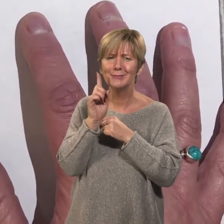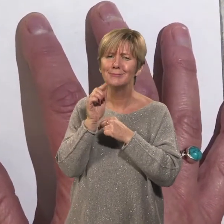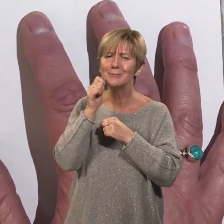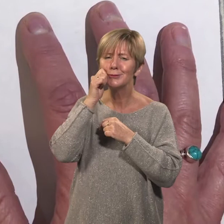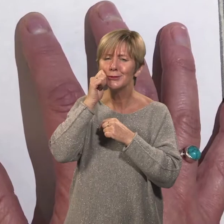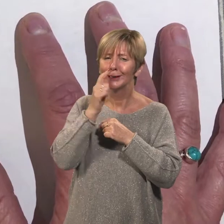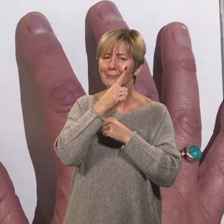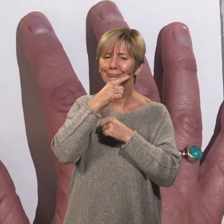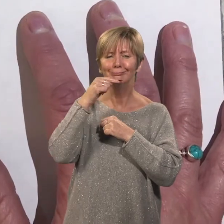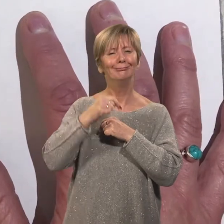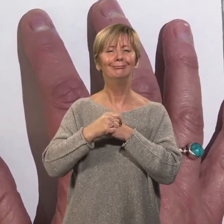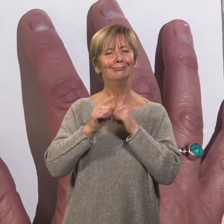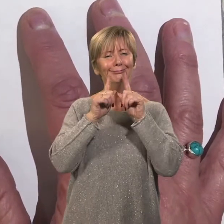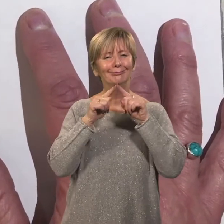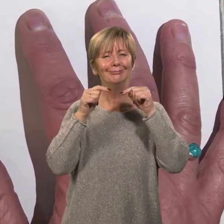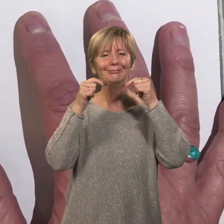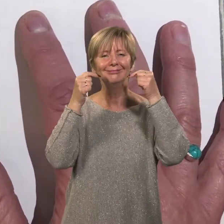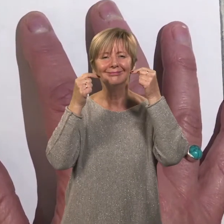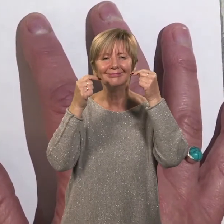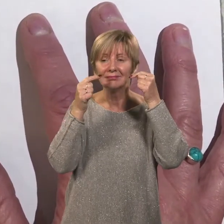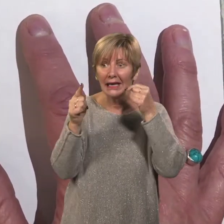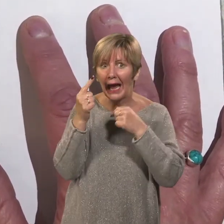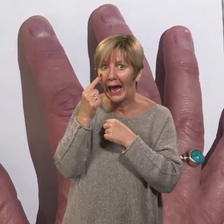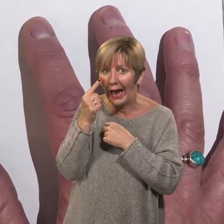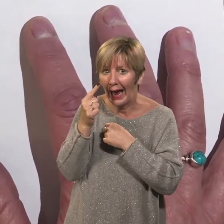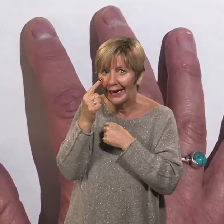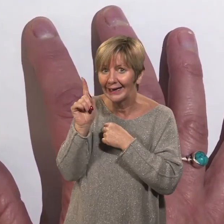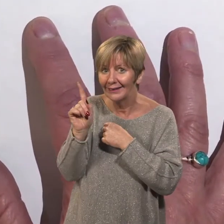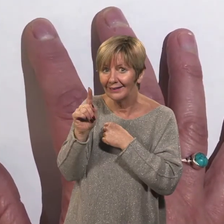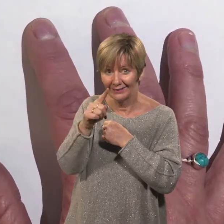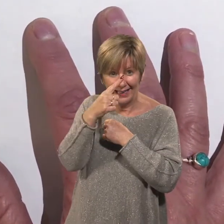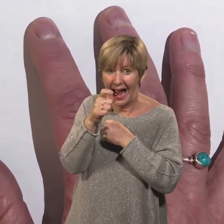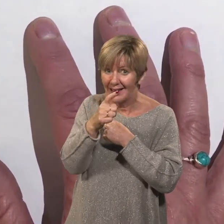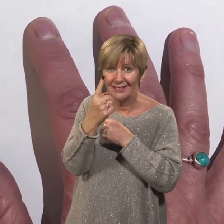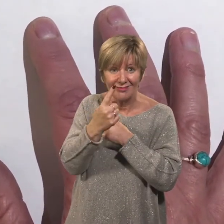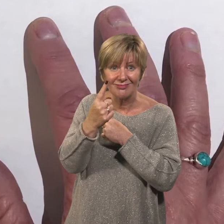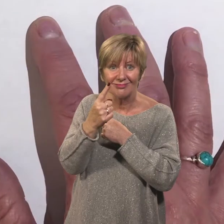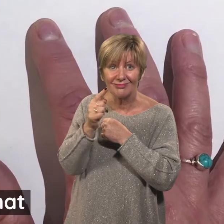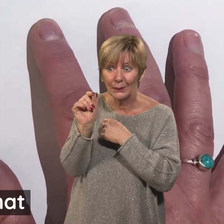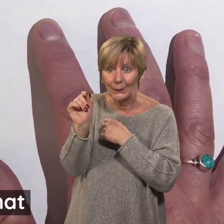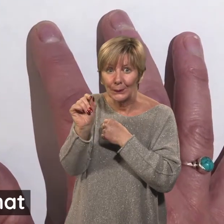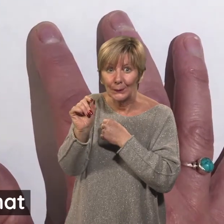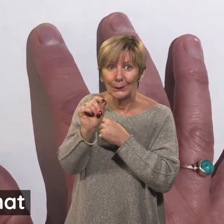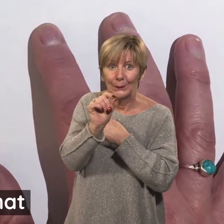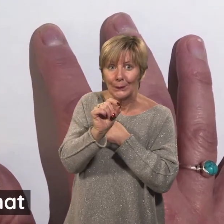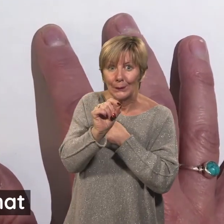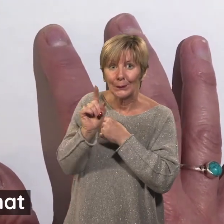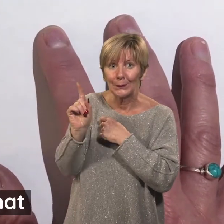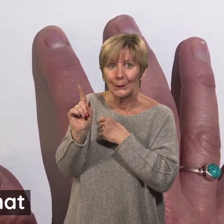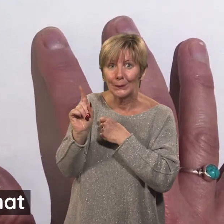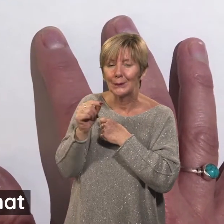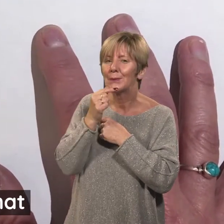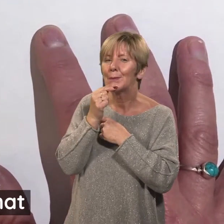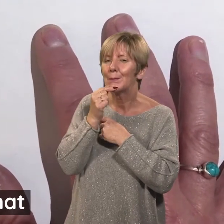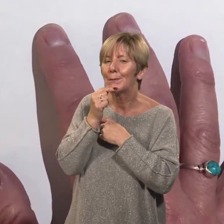smile. And then one eye, which you can just do round dots like that. I'm going